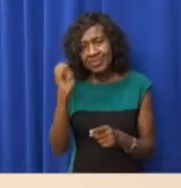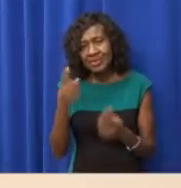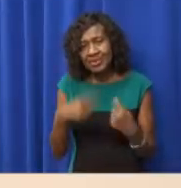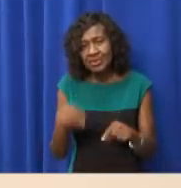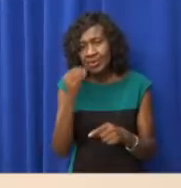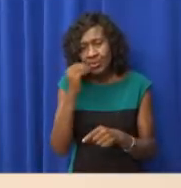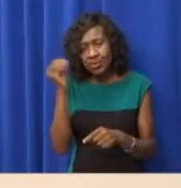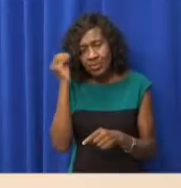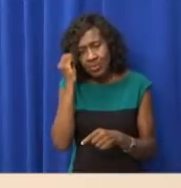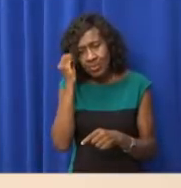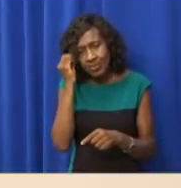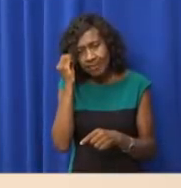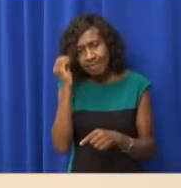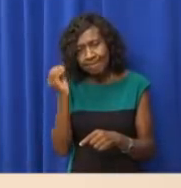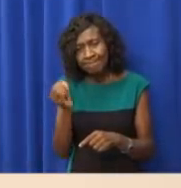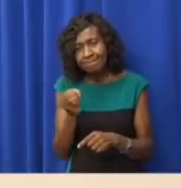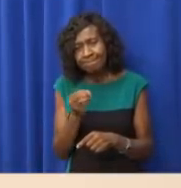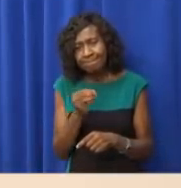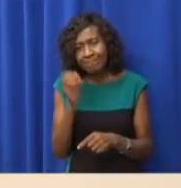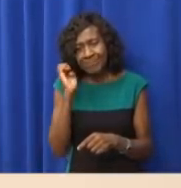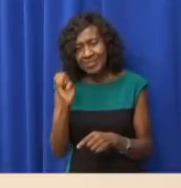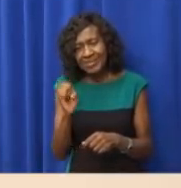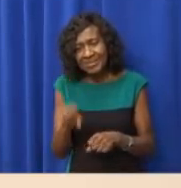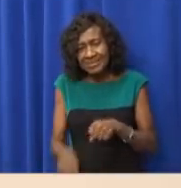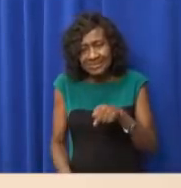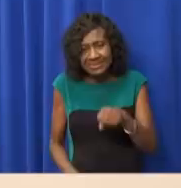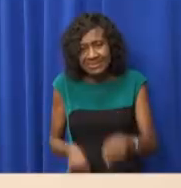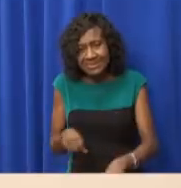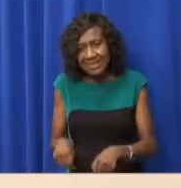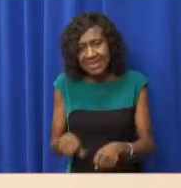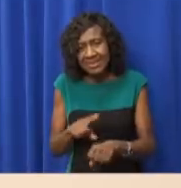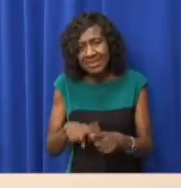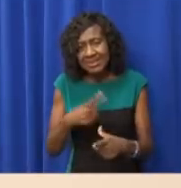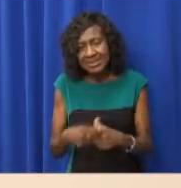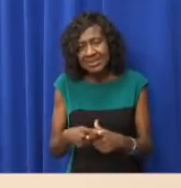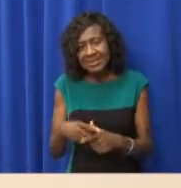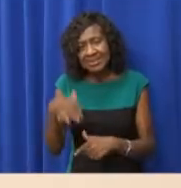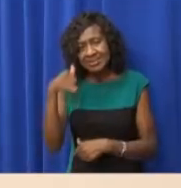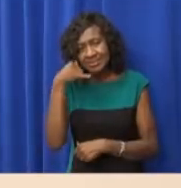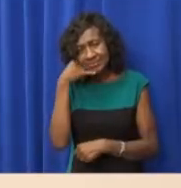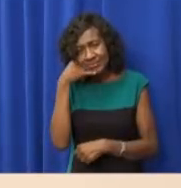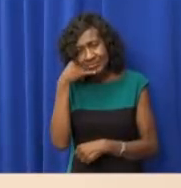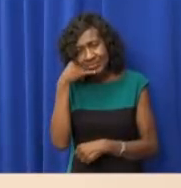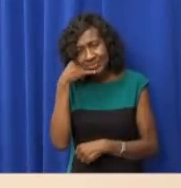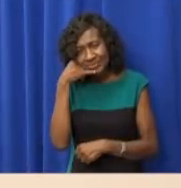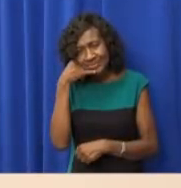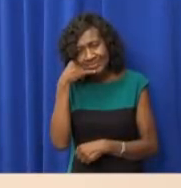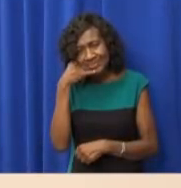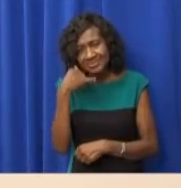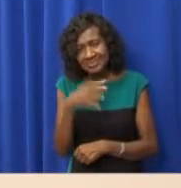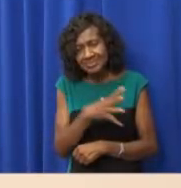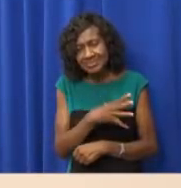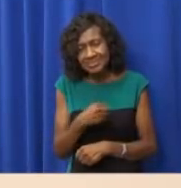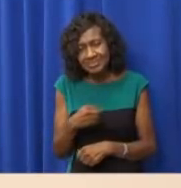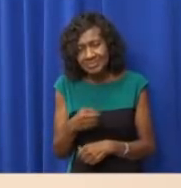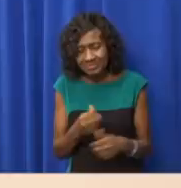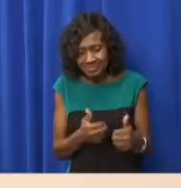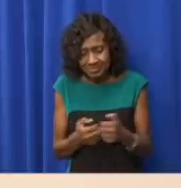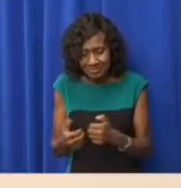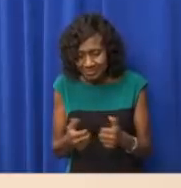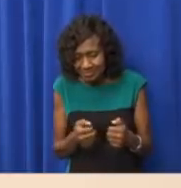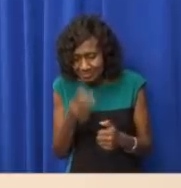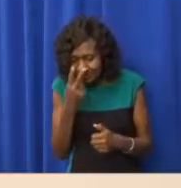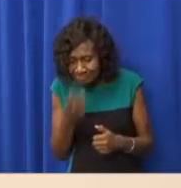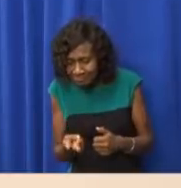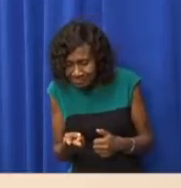change my cycling gear, I turn on the phone and start dealing with the many messages and issues